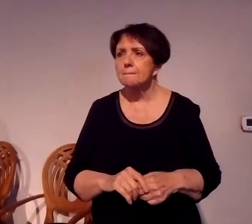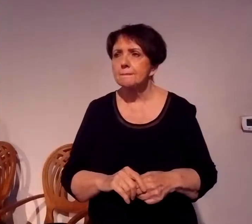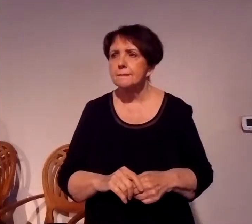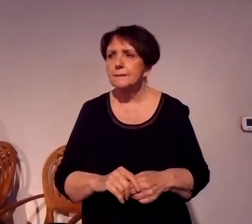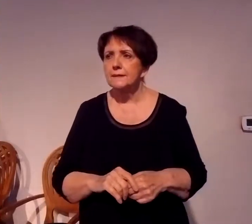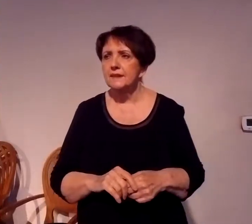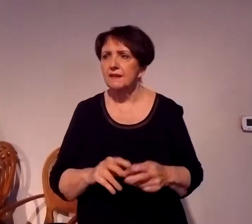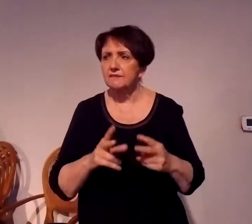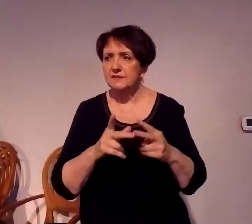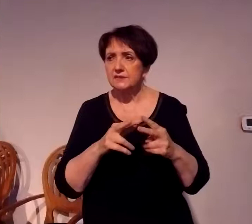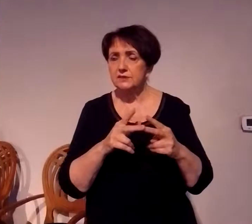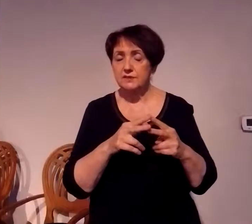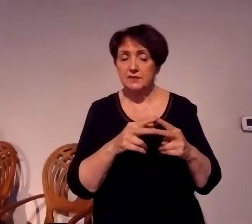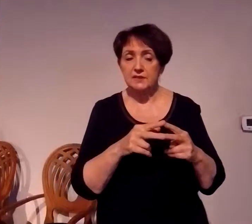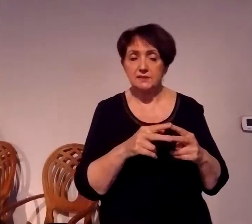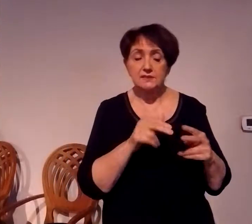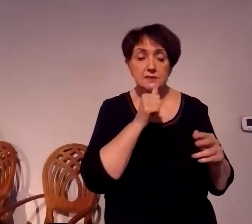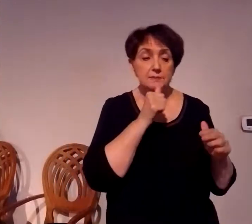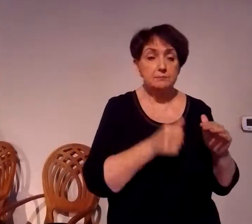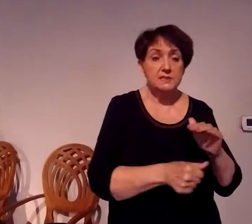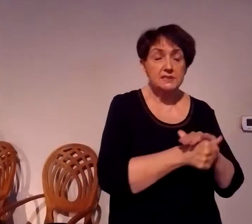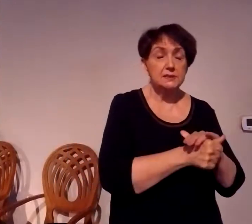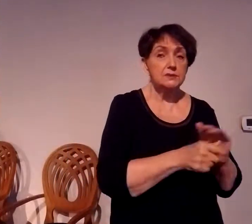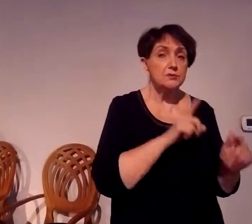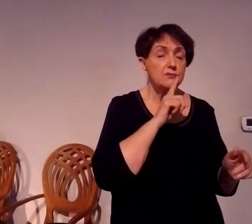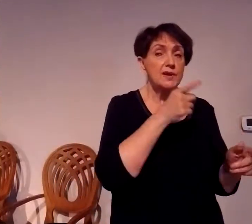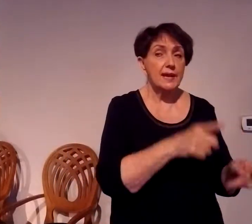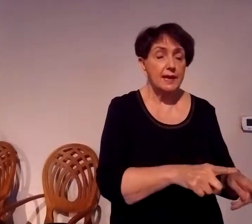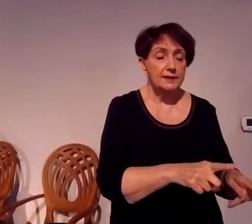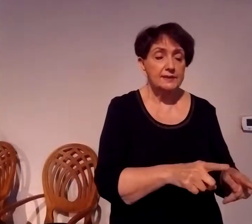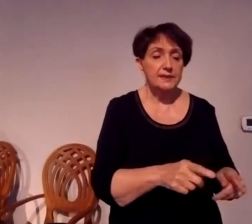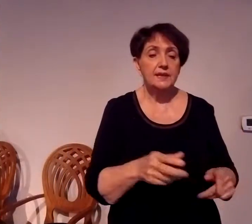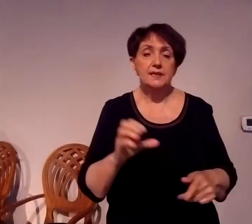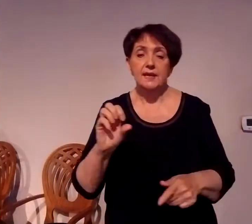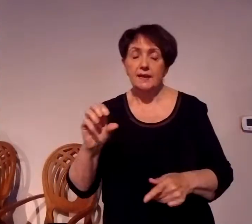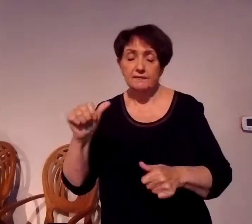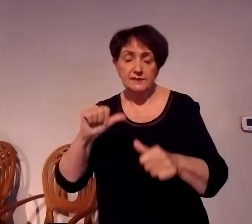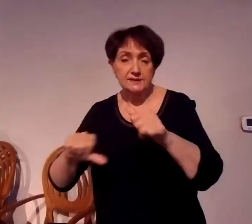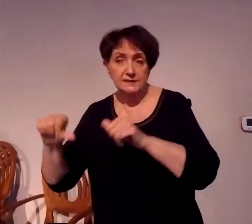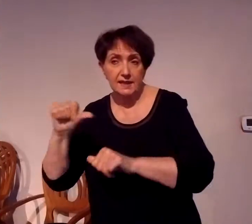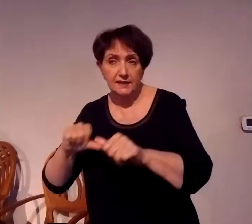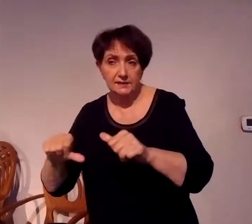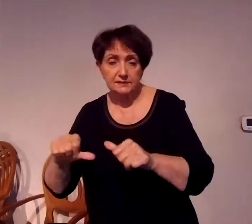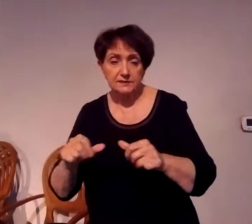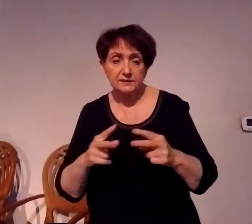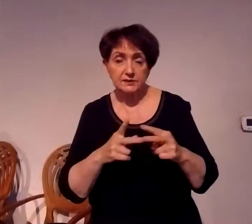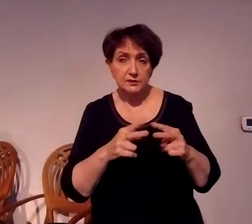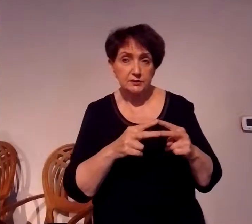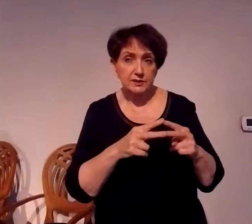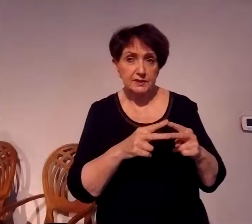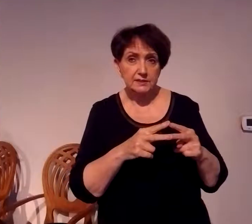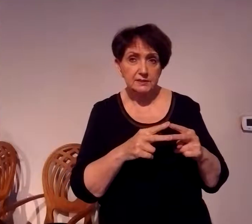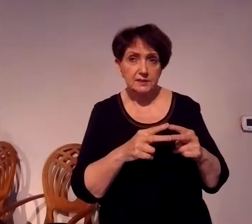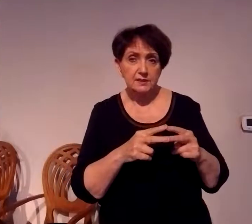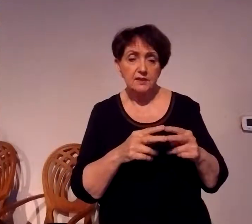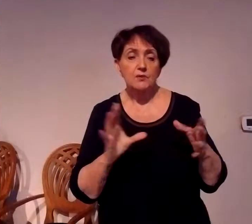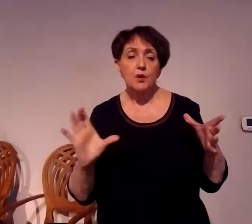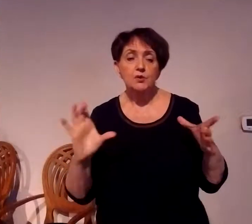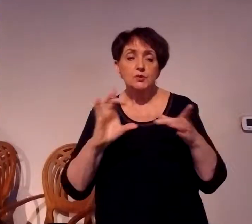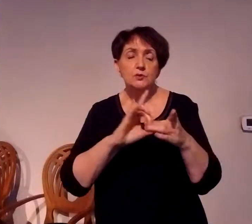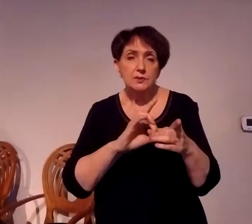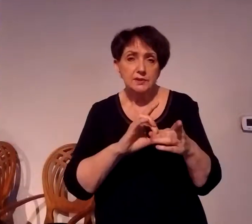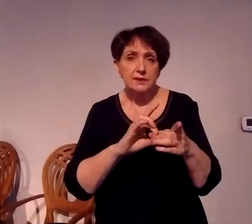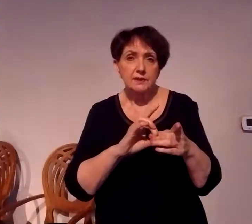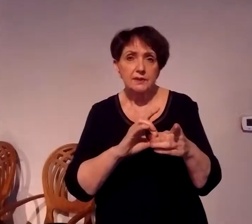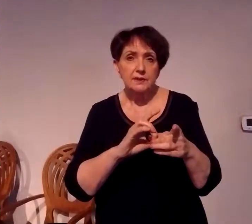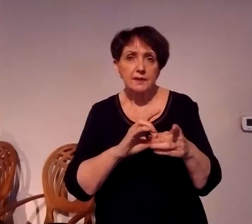These two things, the mystical reality and the science that is beginning to join it, this informs our ability